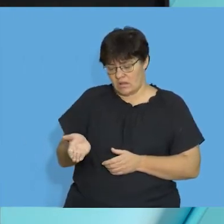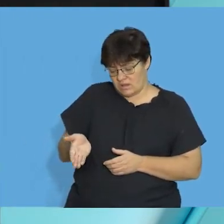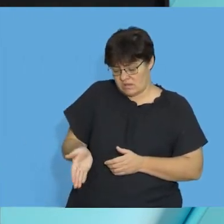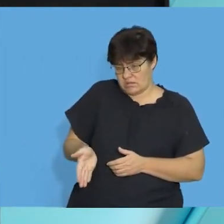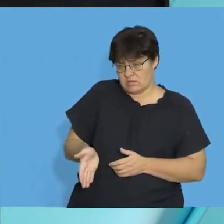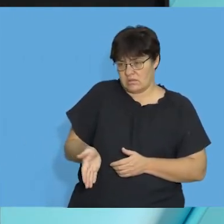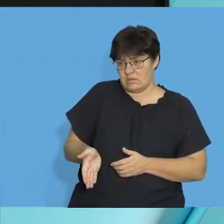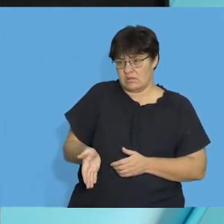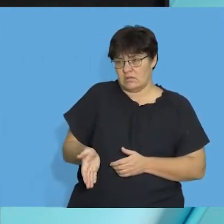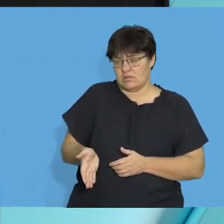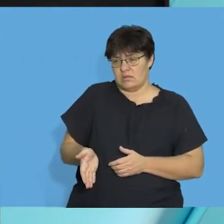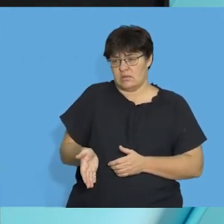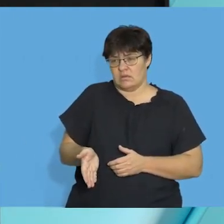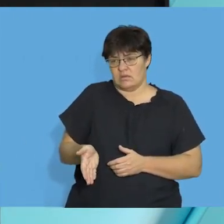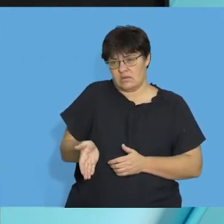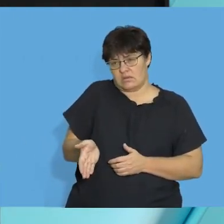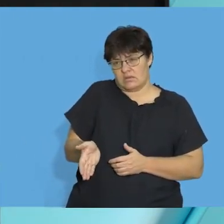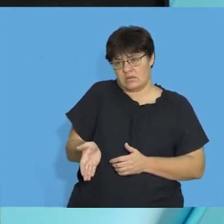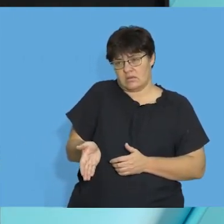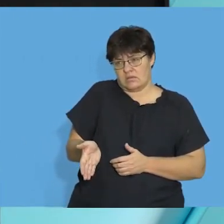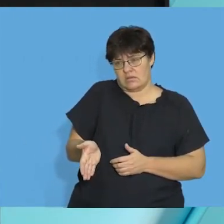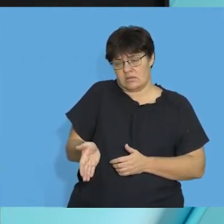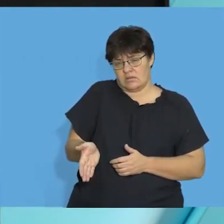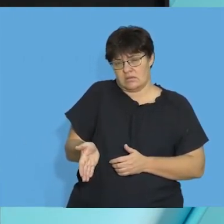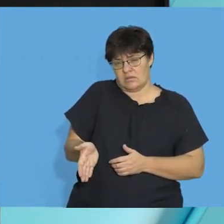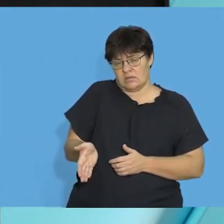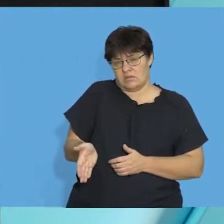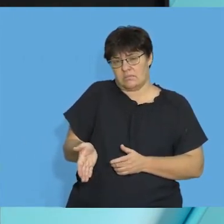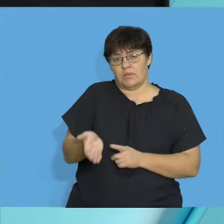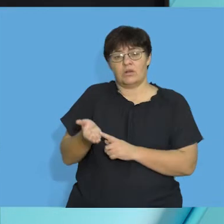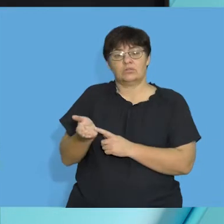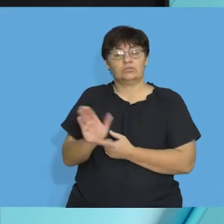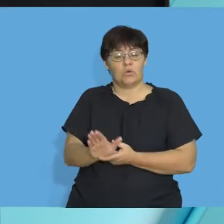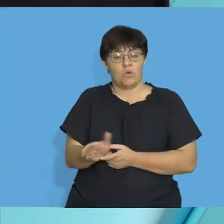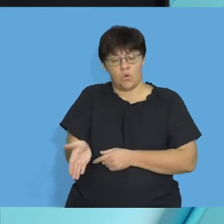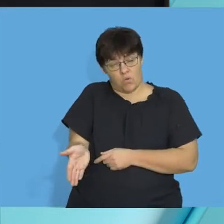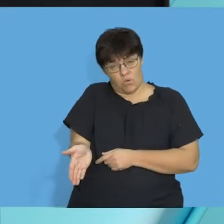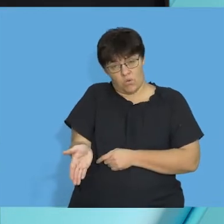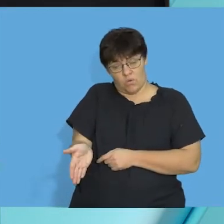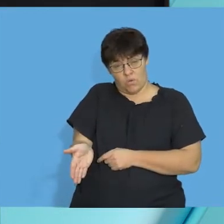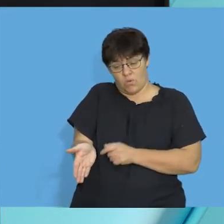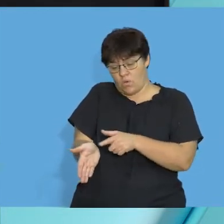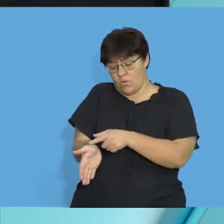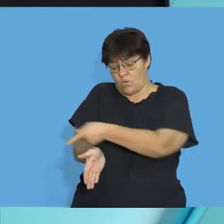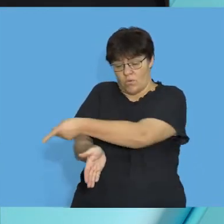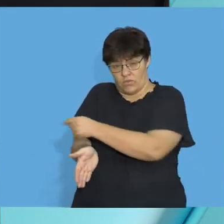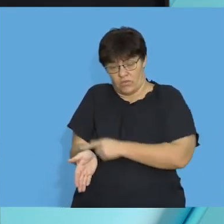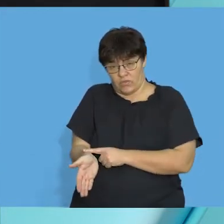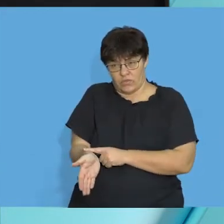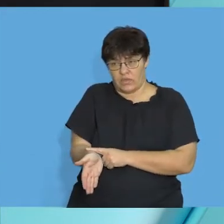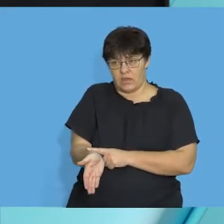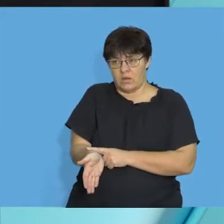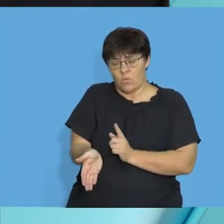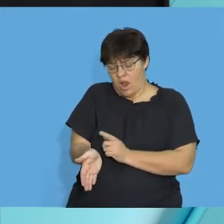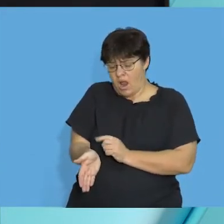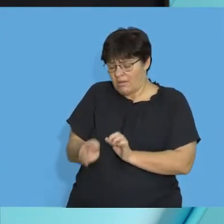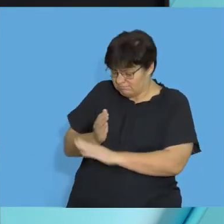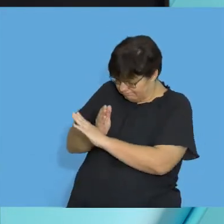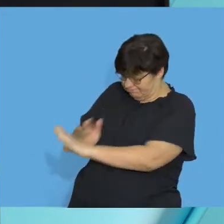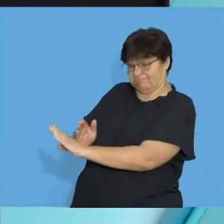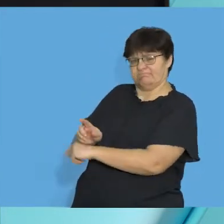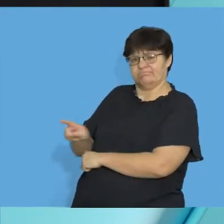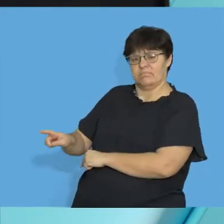just turn and work over there like that. So I'm pointing my thumb towards the north pole because it wants to repel this